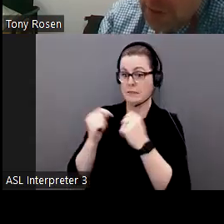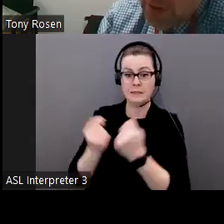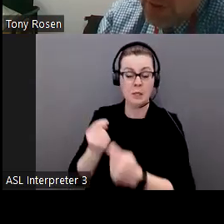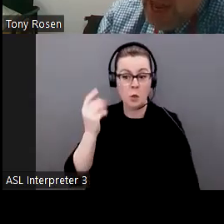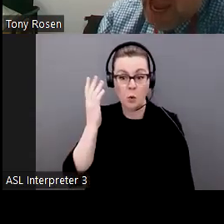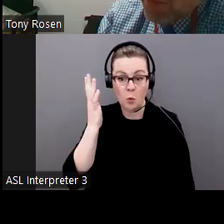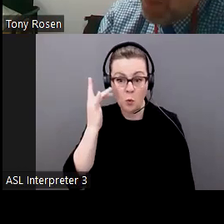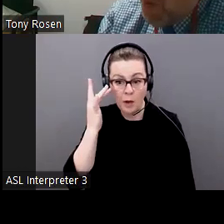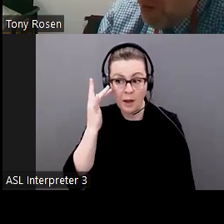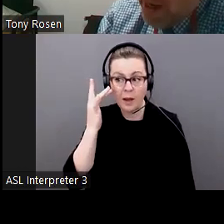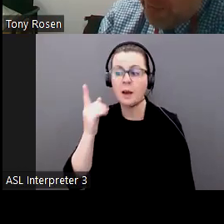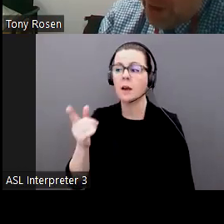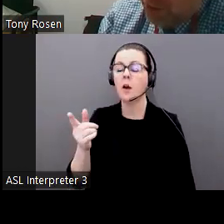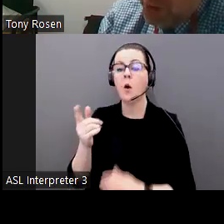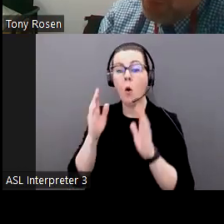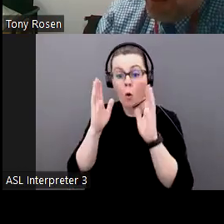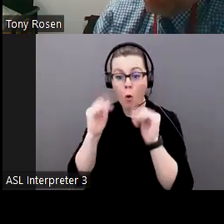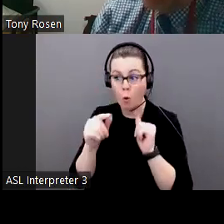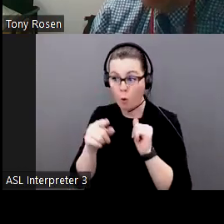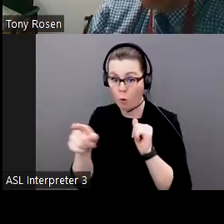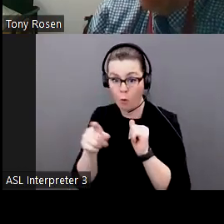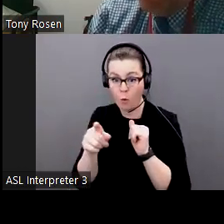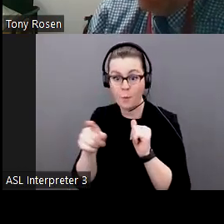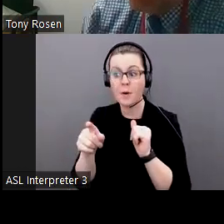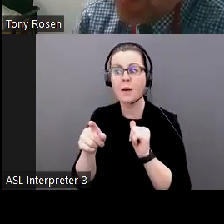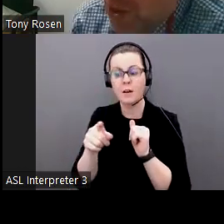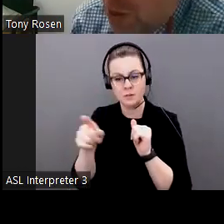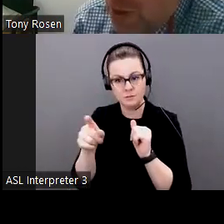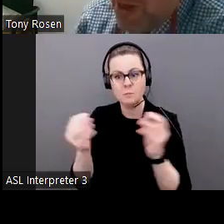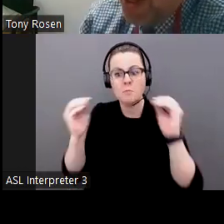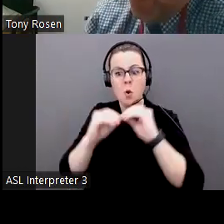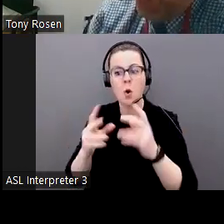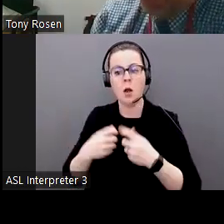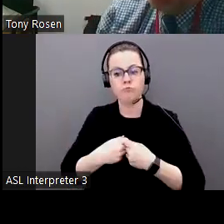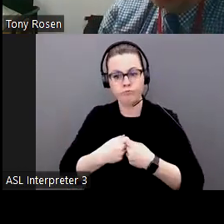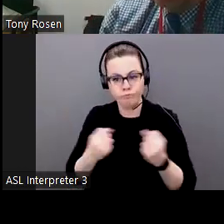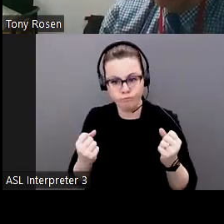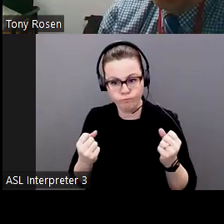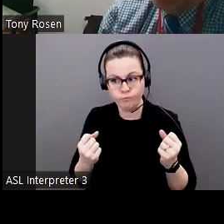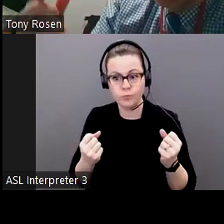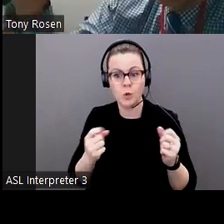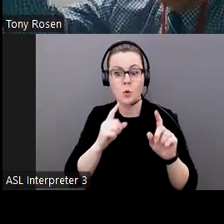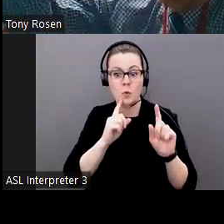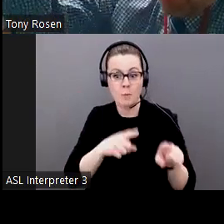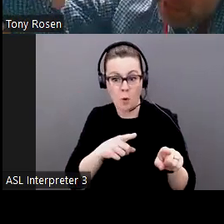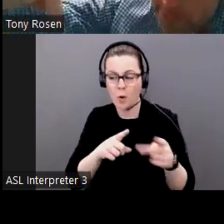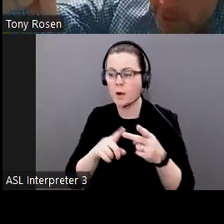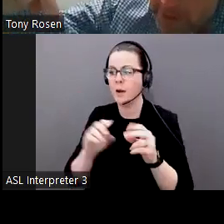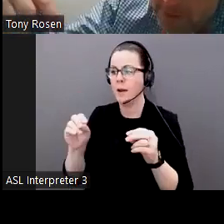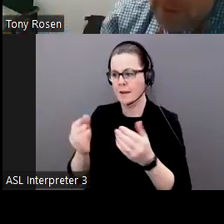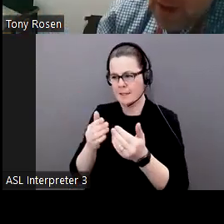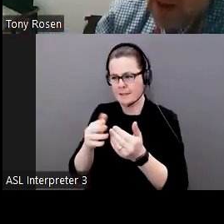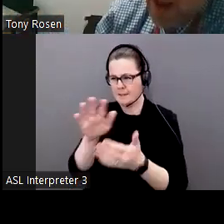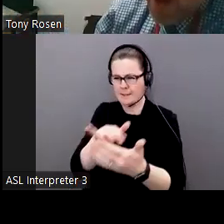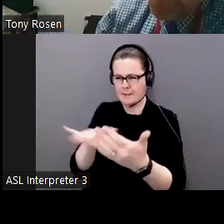identification and reporting of elder abuse because it's easier if all you need to do is press a